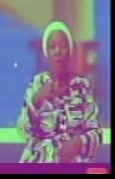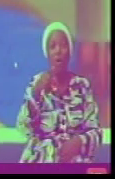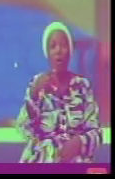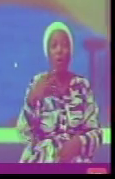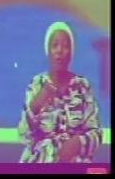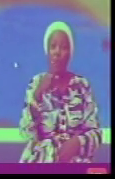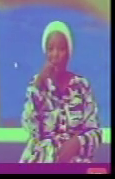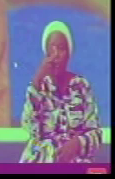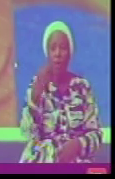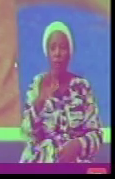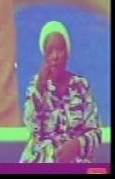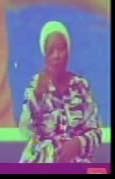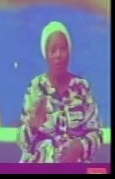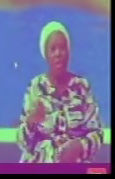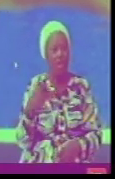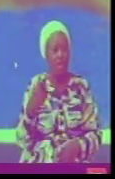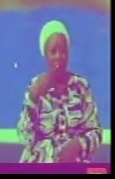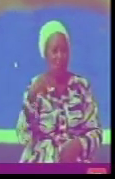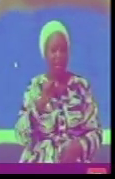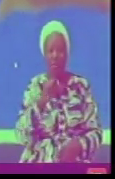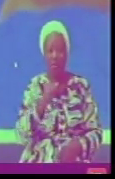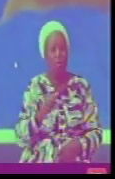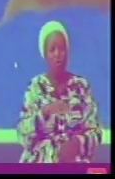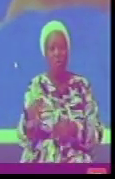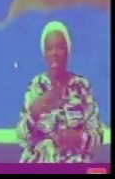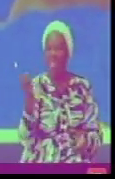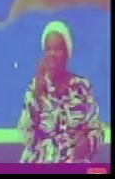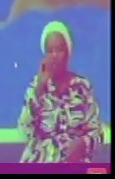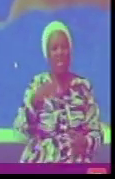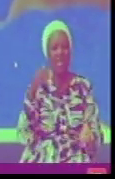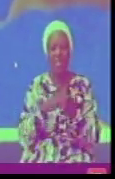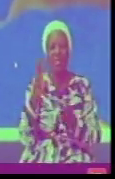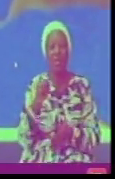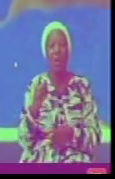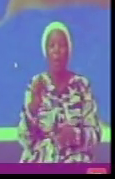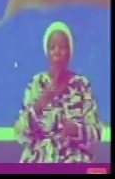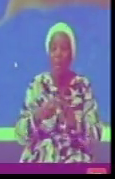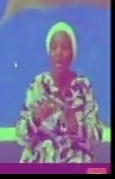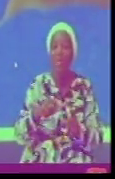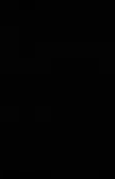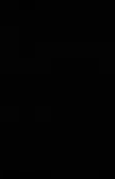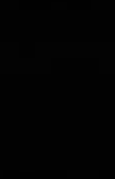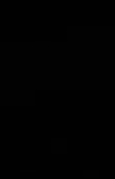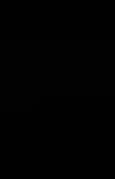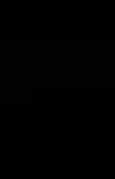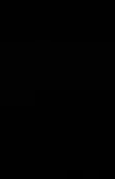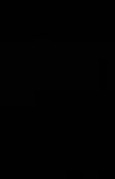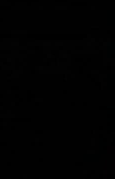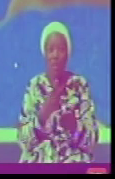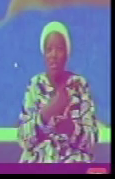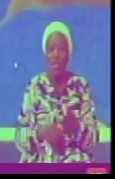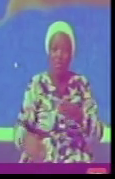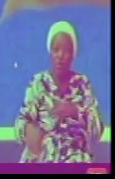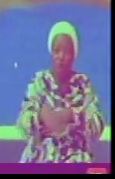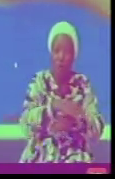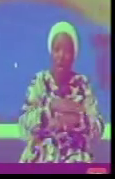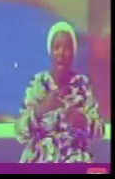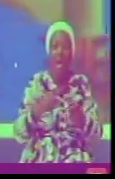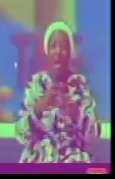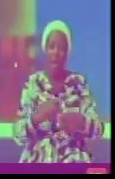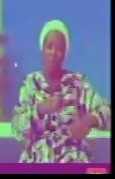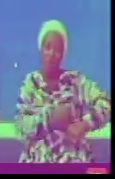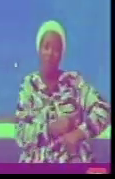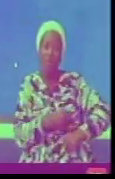couldn't bite them, couldn't do anything to them. But once the cover and once the protection of the Lord